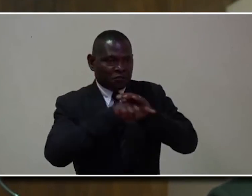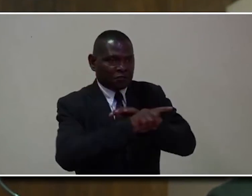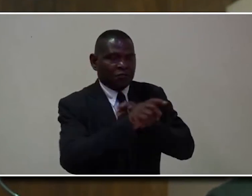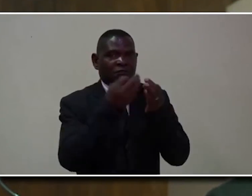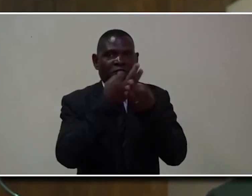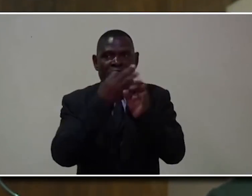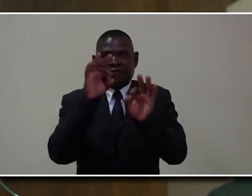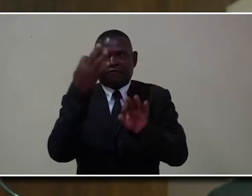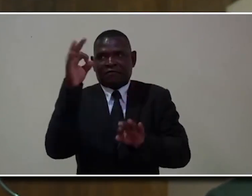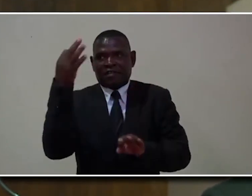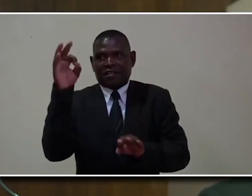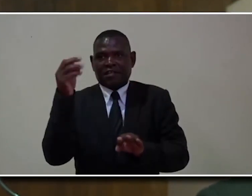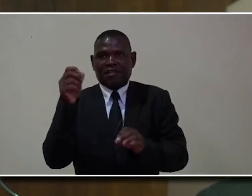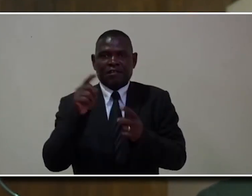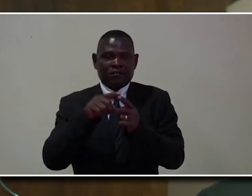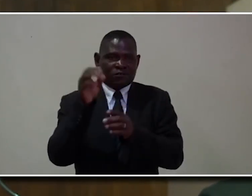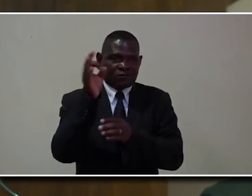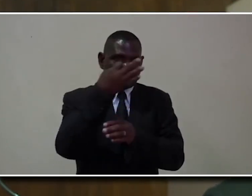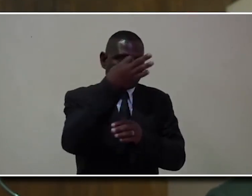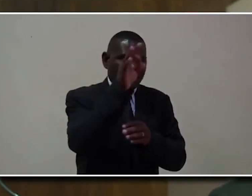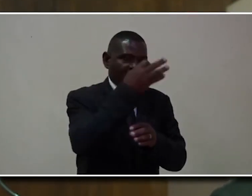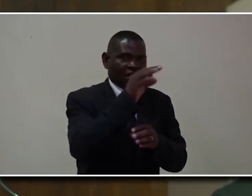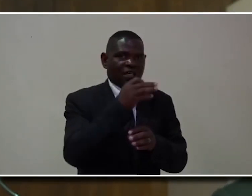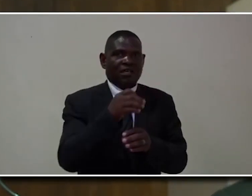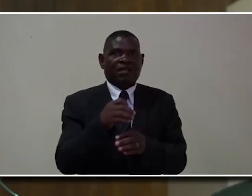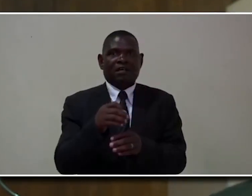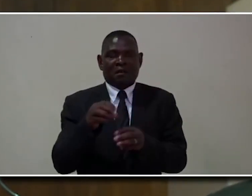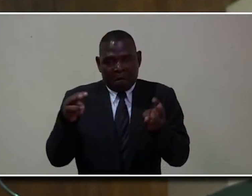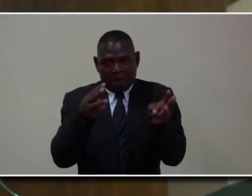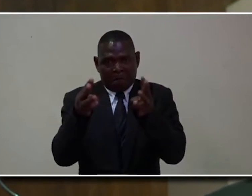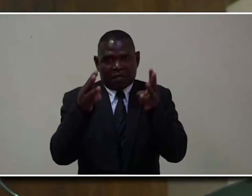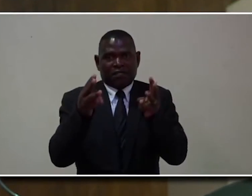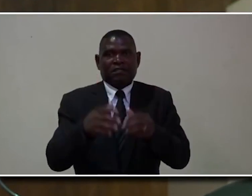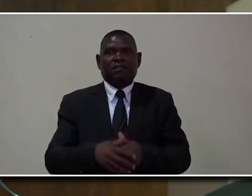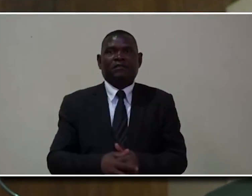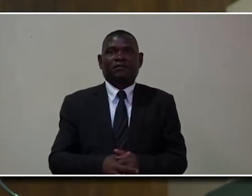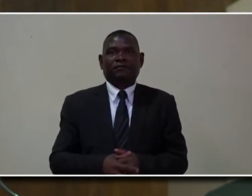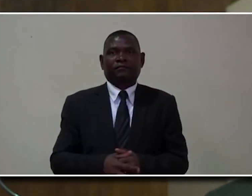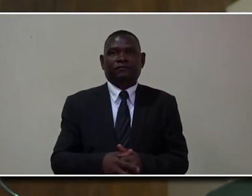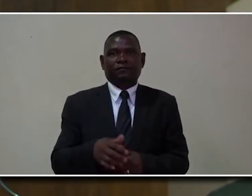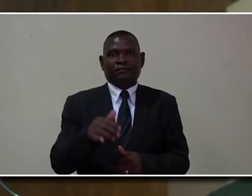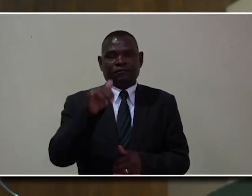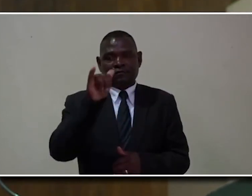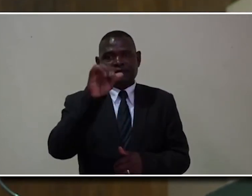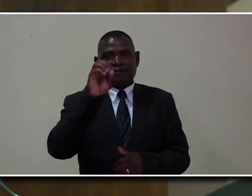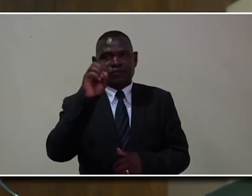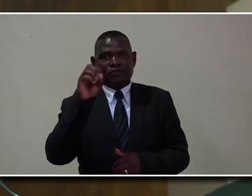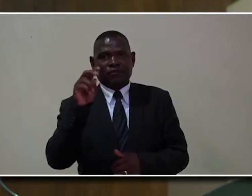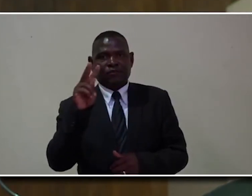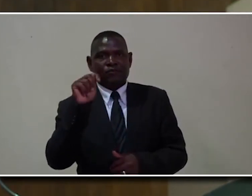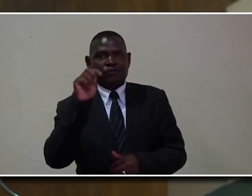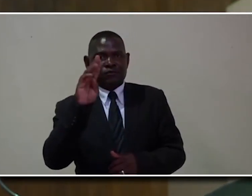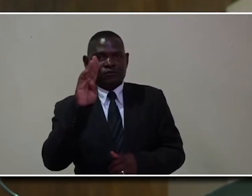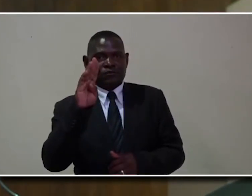Tifalisa mapempero aba mukaboko sikofalisa kose kose. On YouTube, Facebook Live